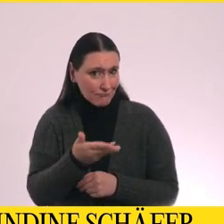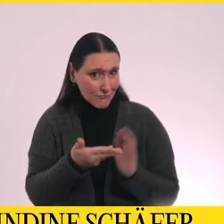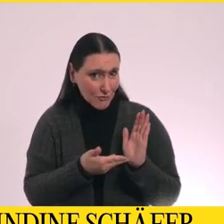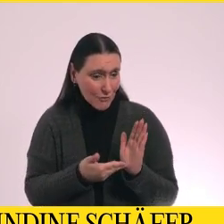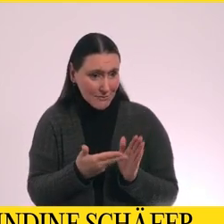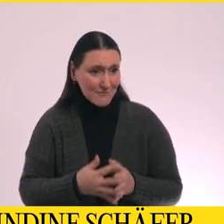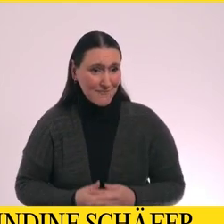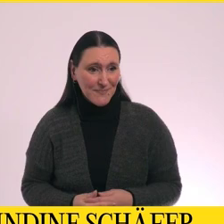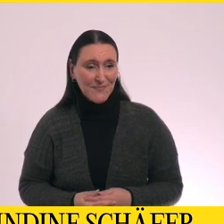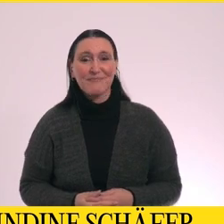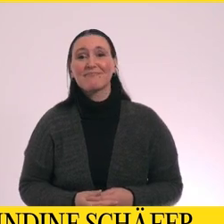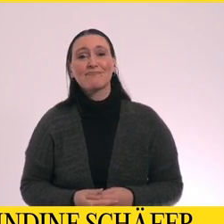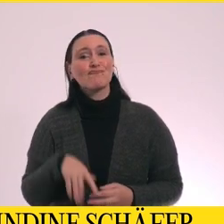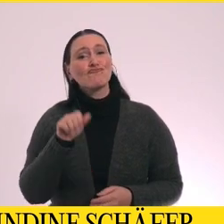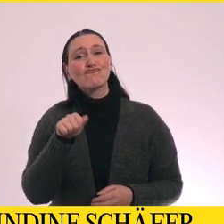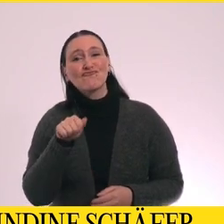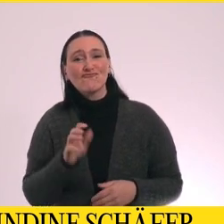Yes, hello.